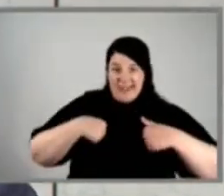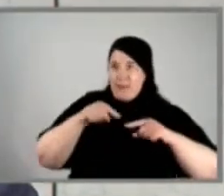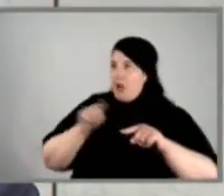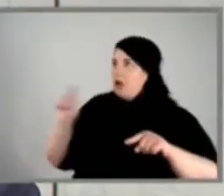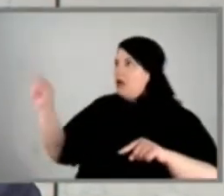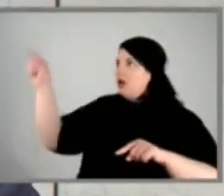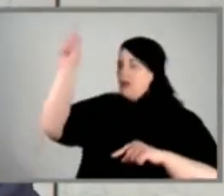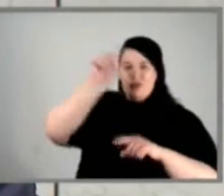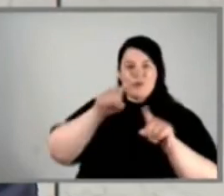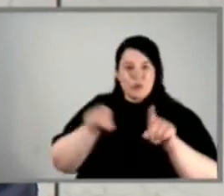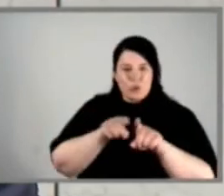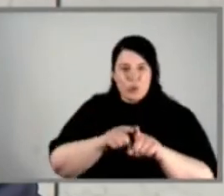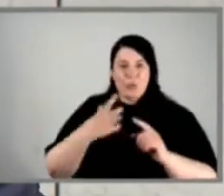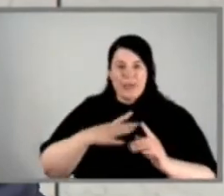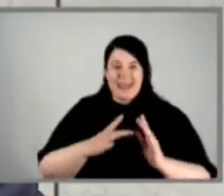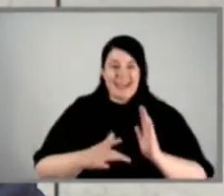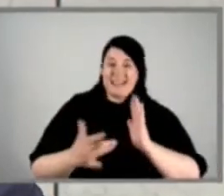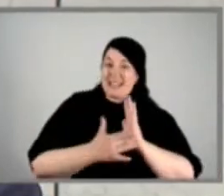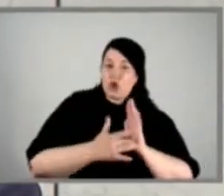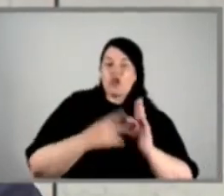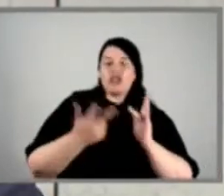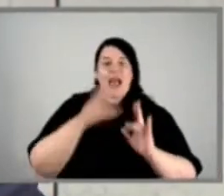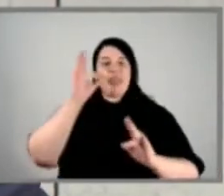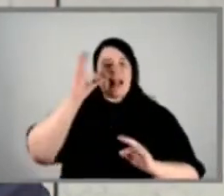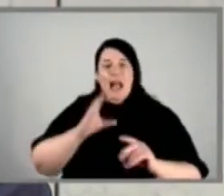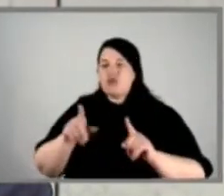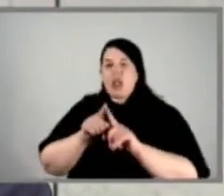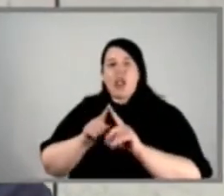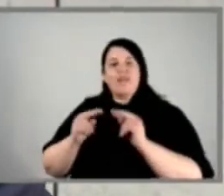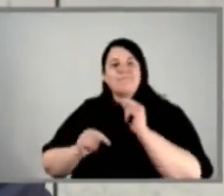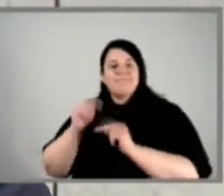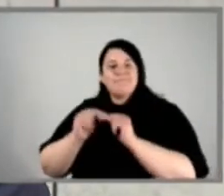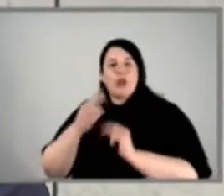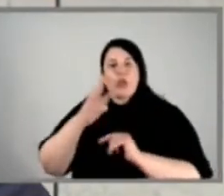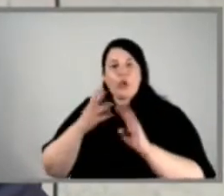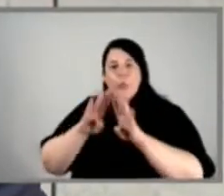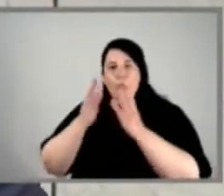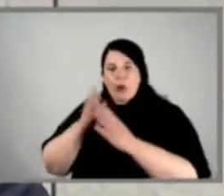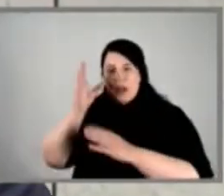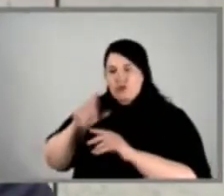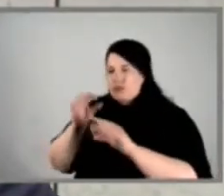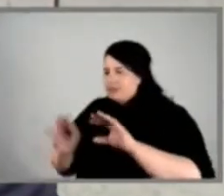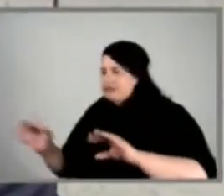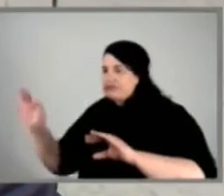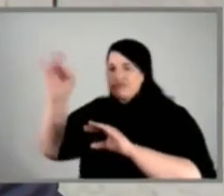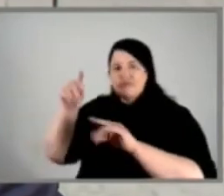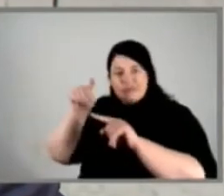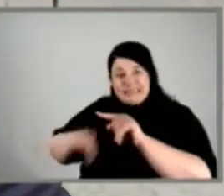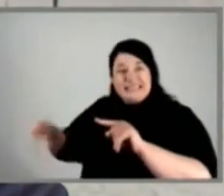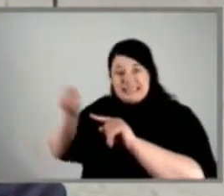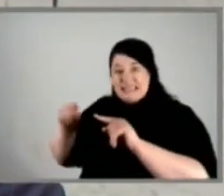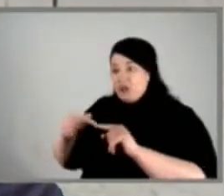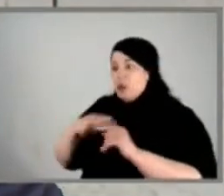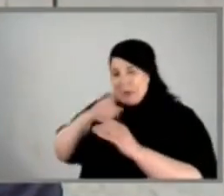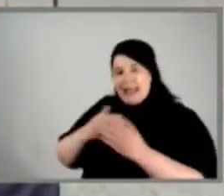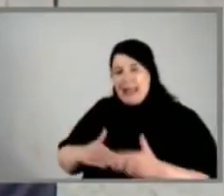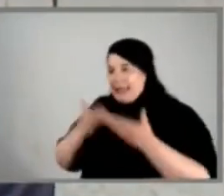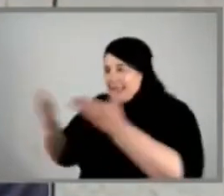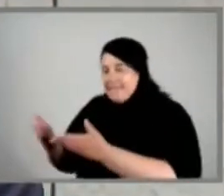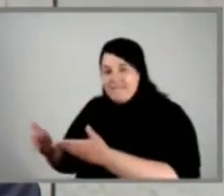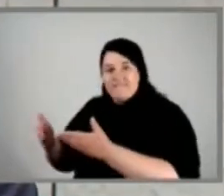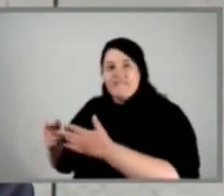in developing countries implemented, affordable, scalable, commercial, that will transform